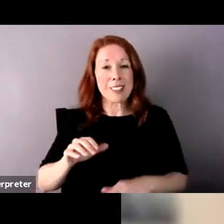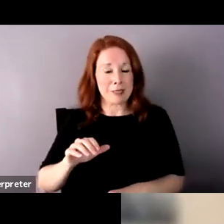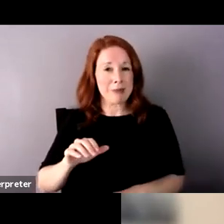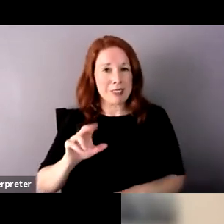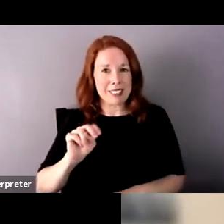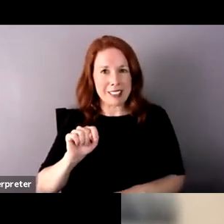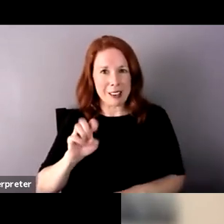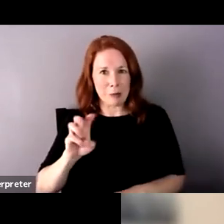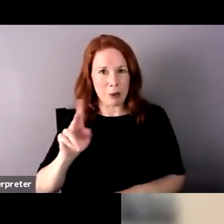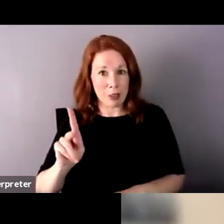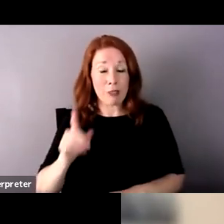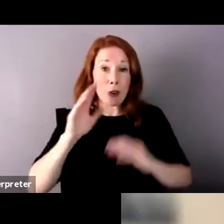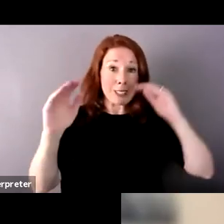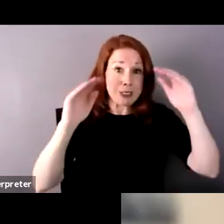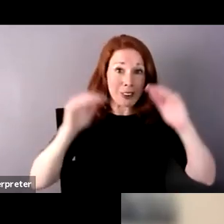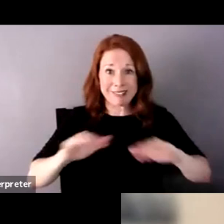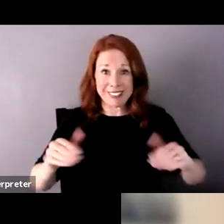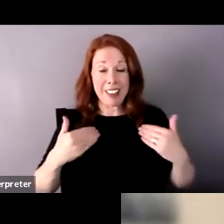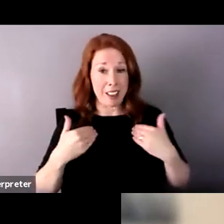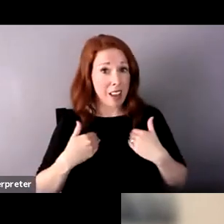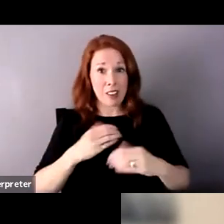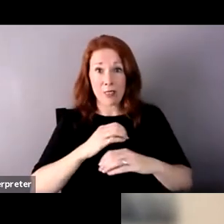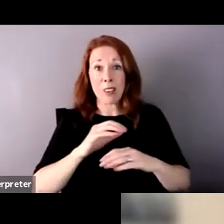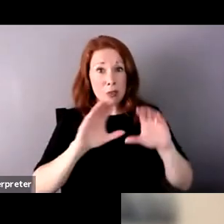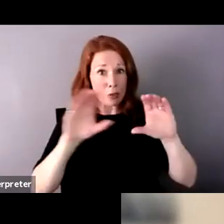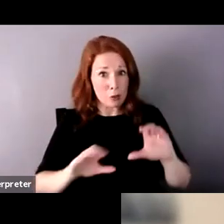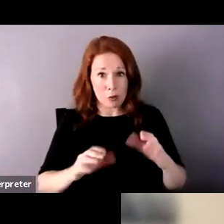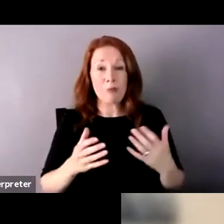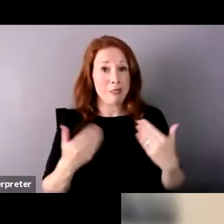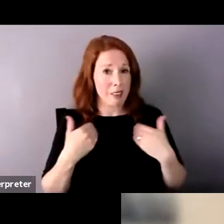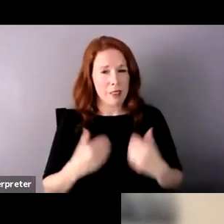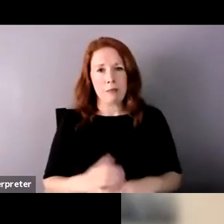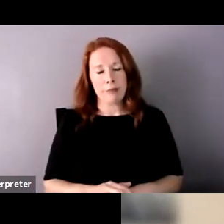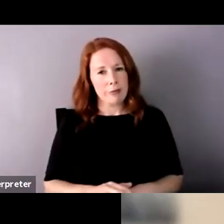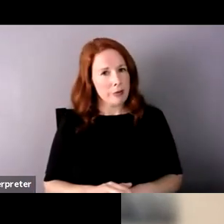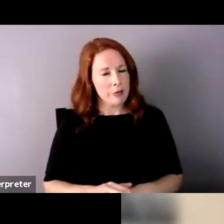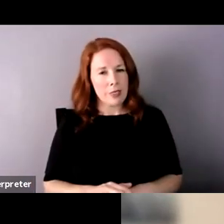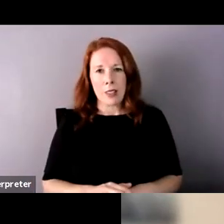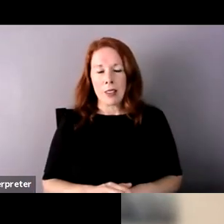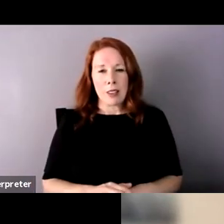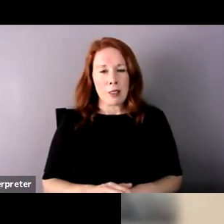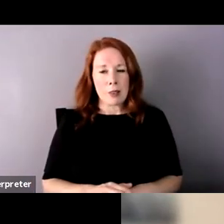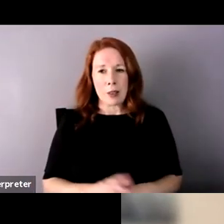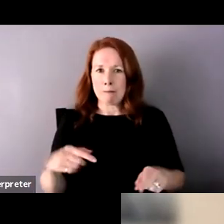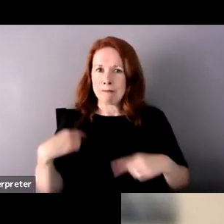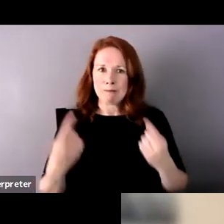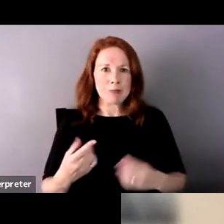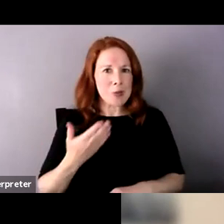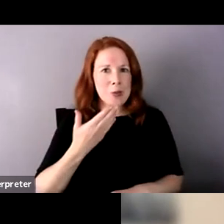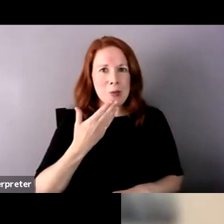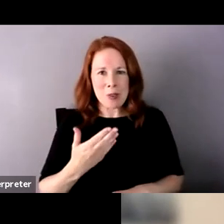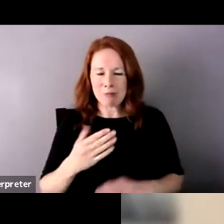adults, our kids, everybody. And one of the things that's worked really well for us is